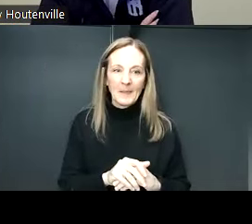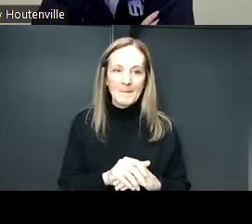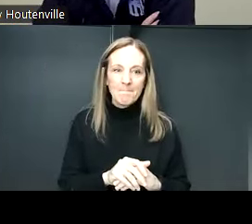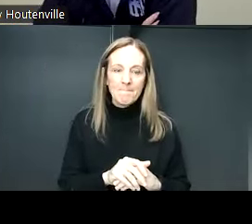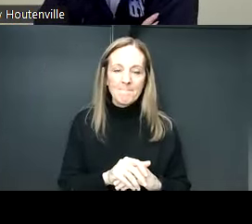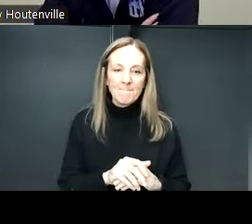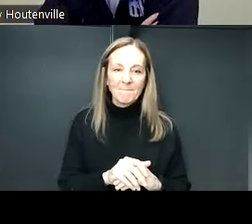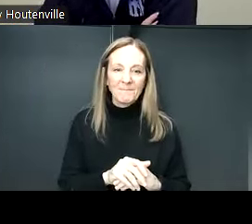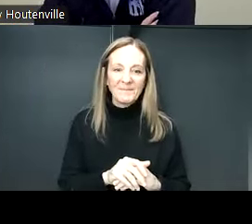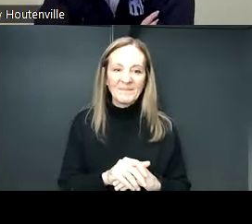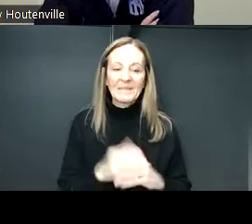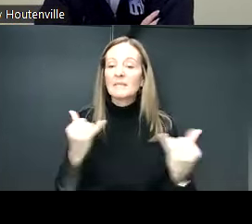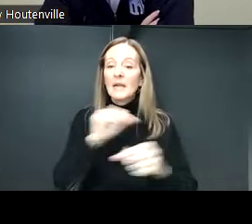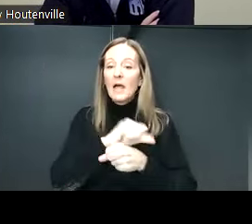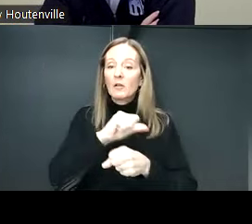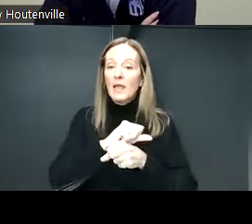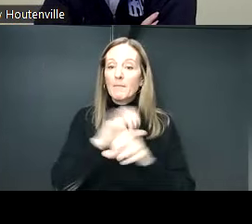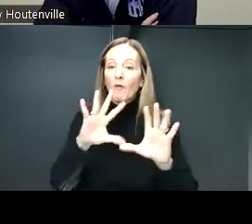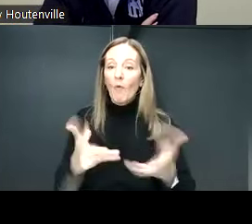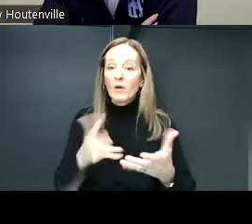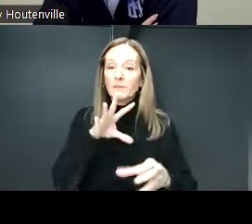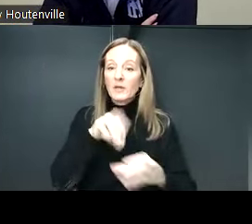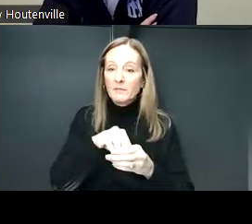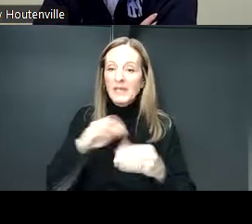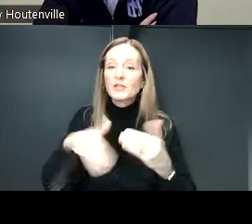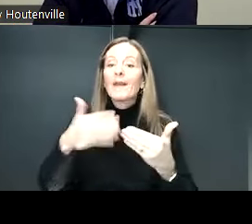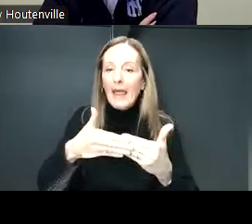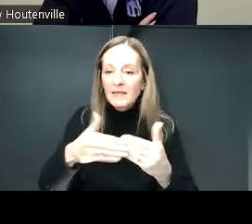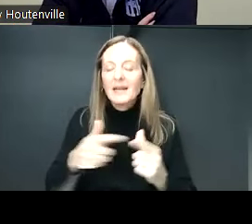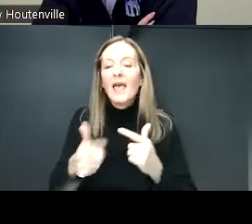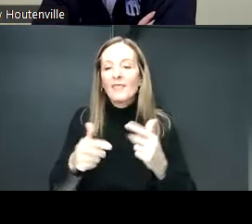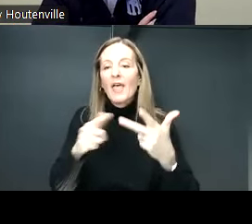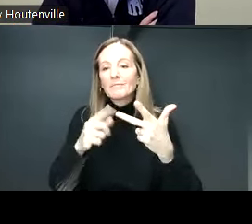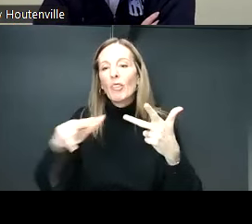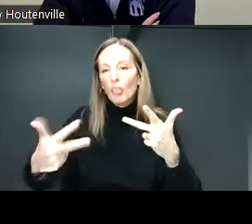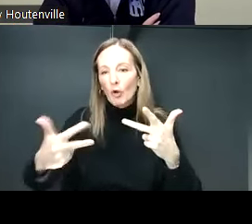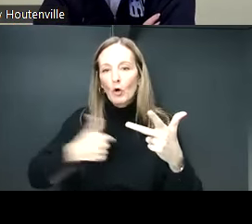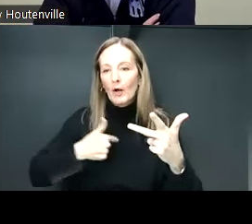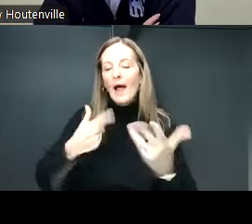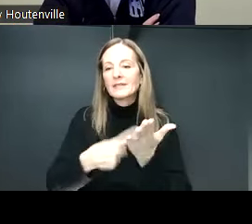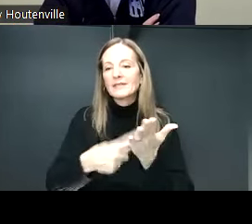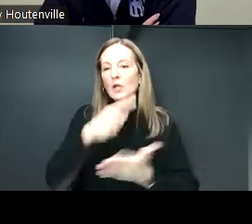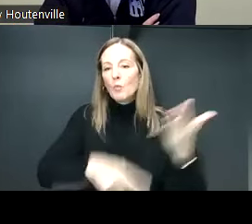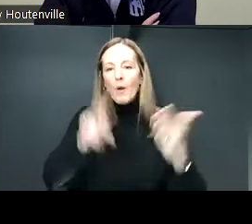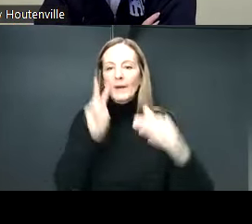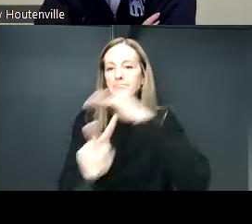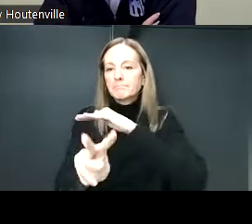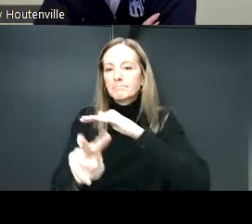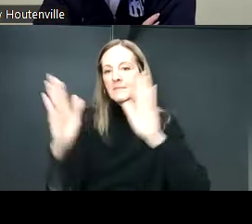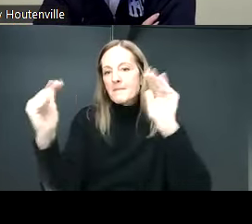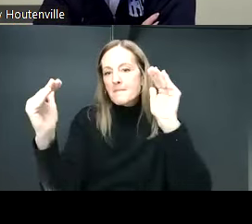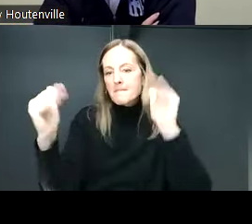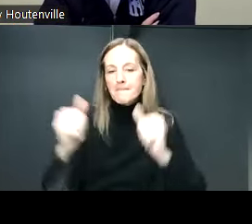I'll do labor force participation next, and then I'll talk about kind of what we might expect given the